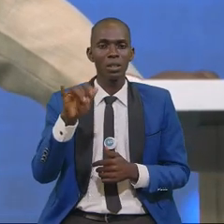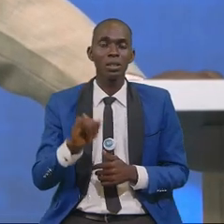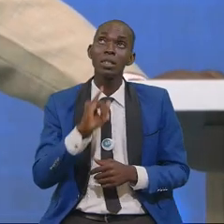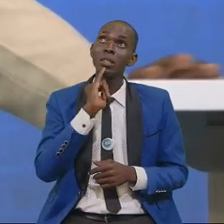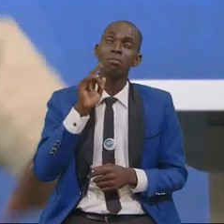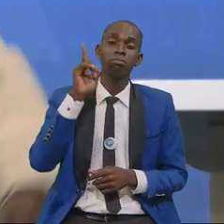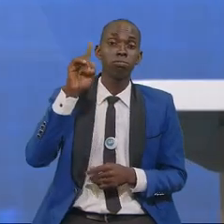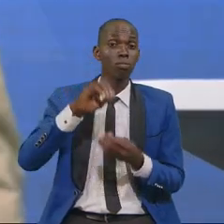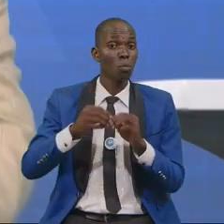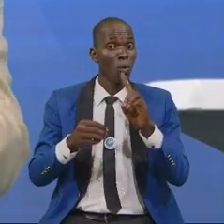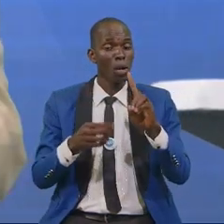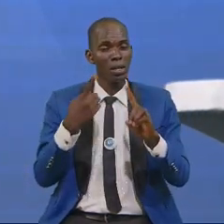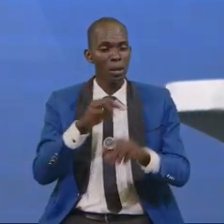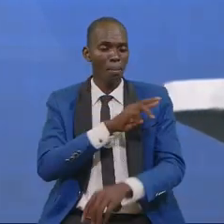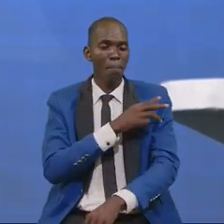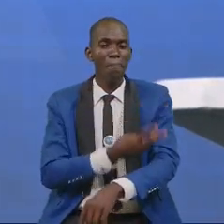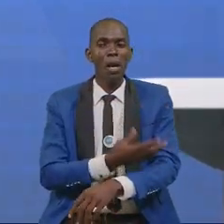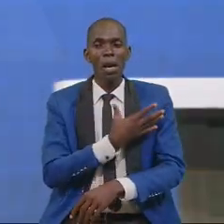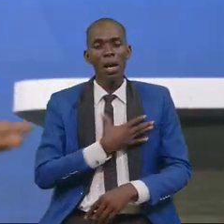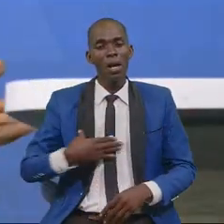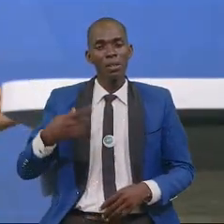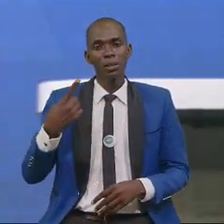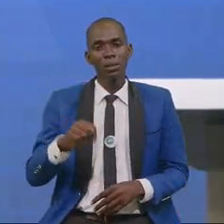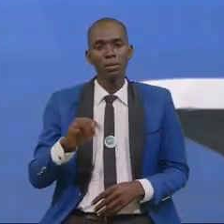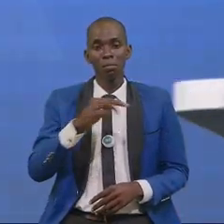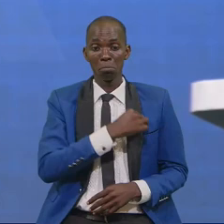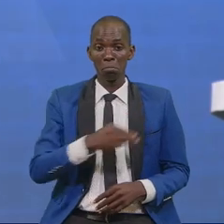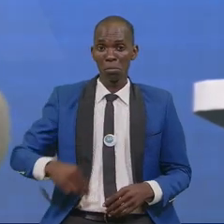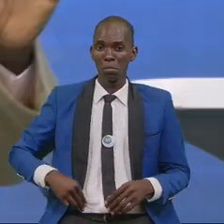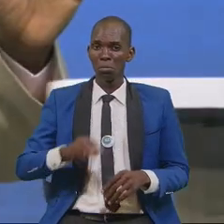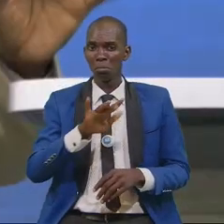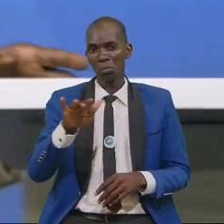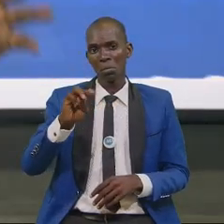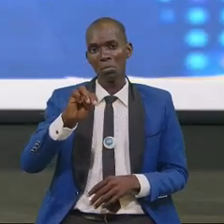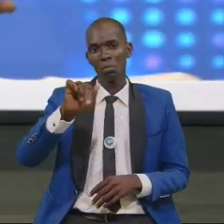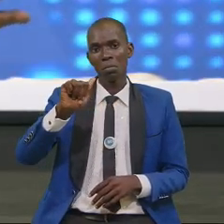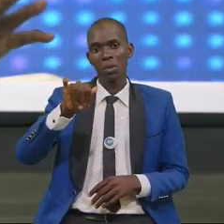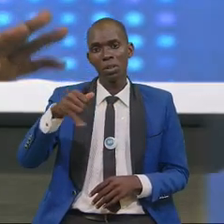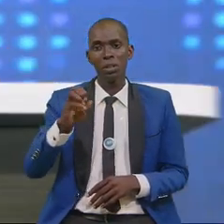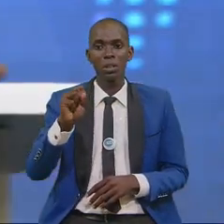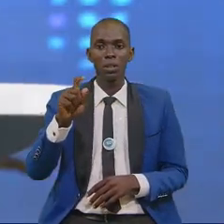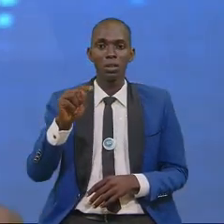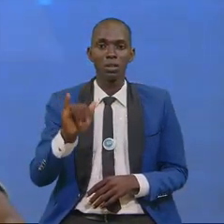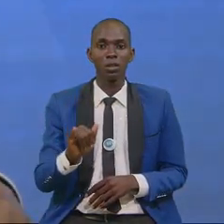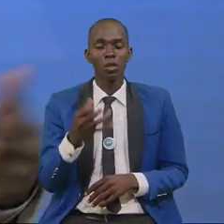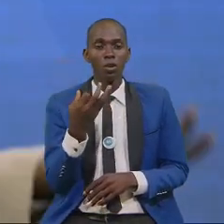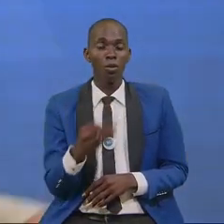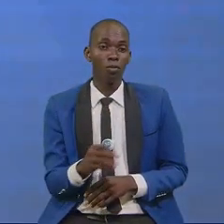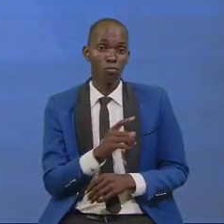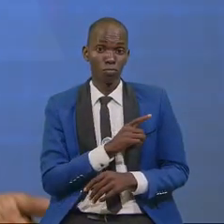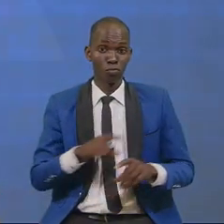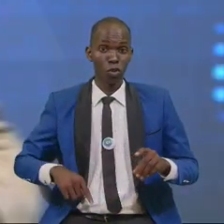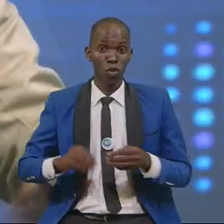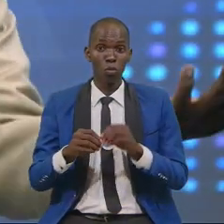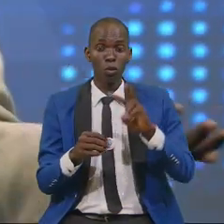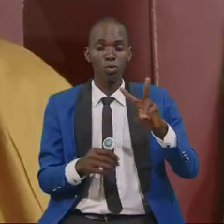majesty of the Mediator. Number two, in the miracles of mercy by the Messiah. He is the